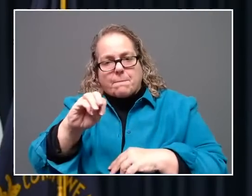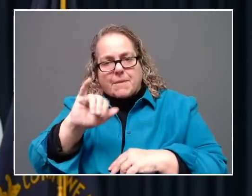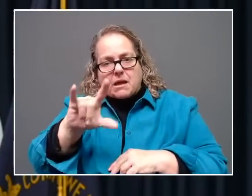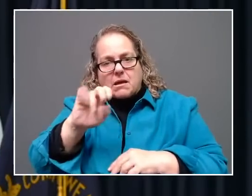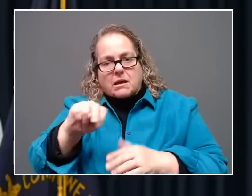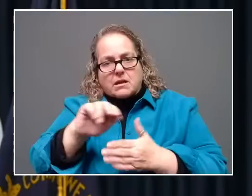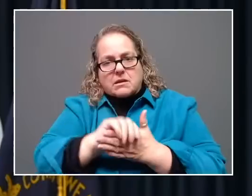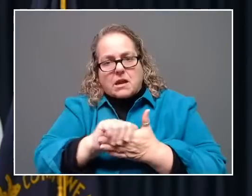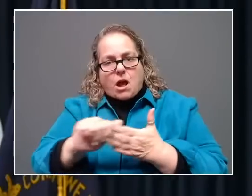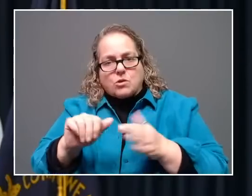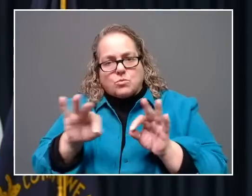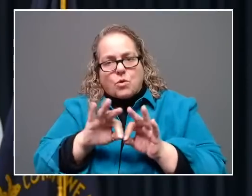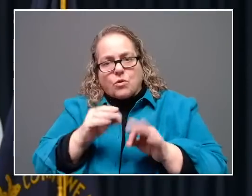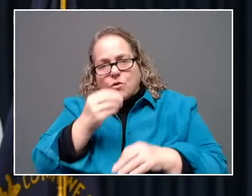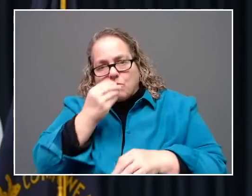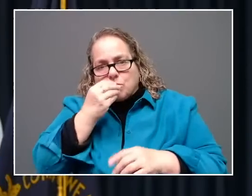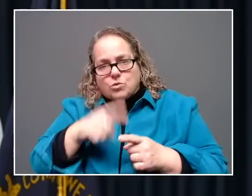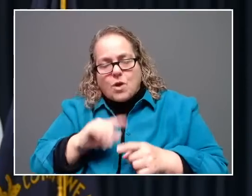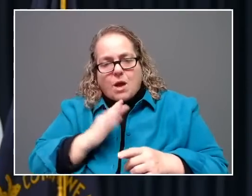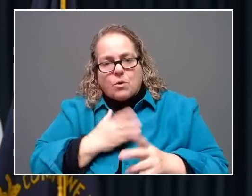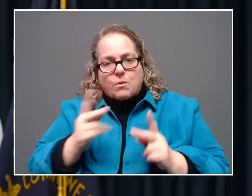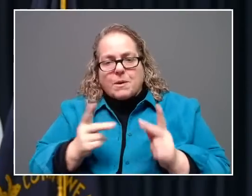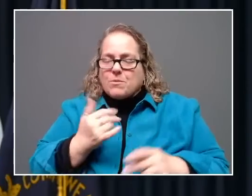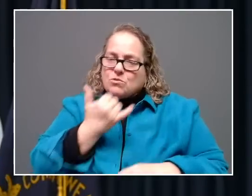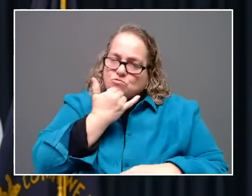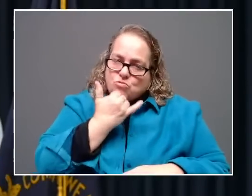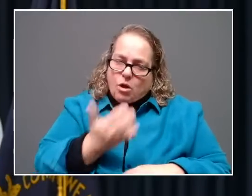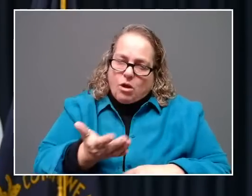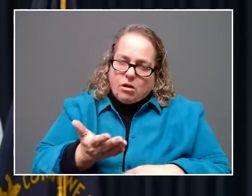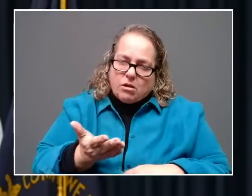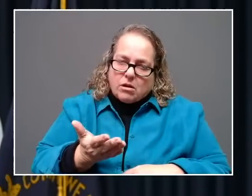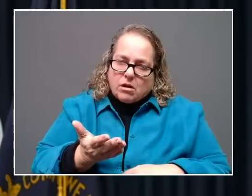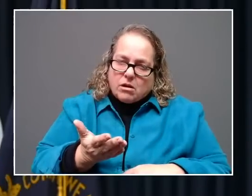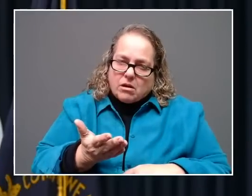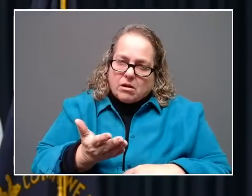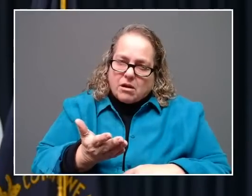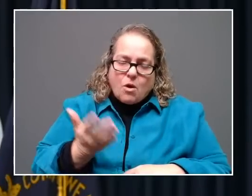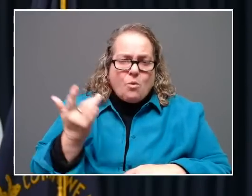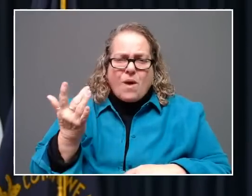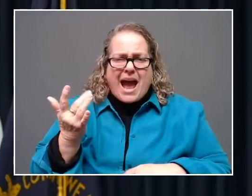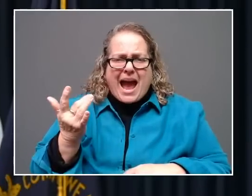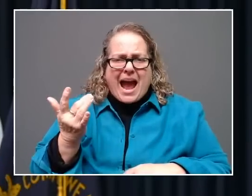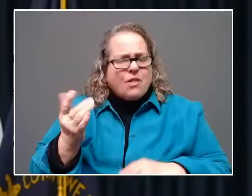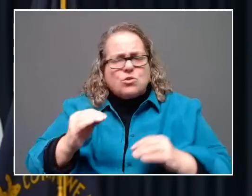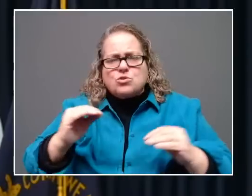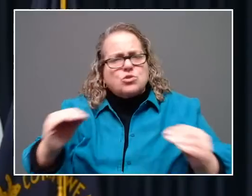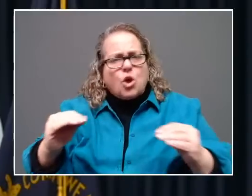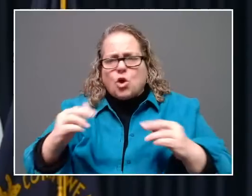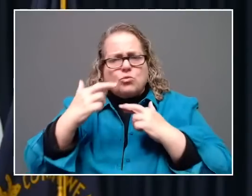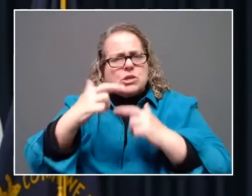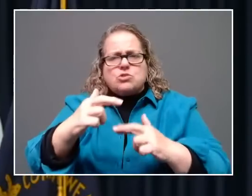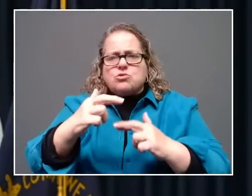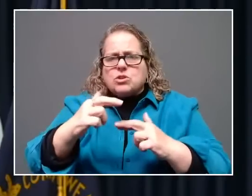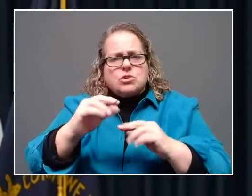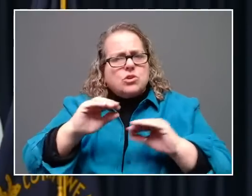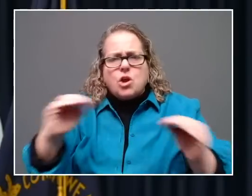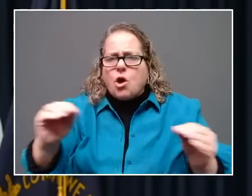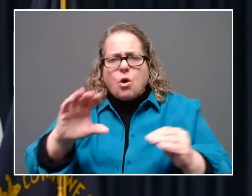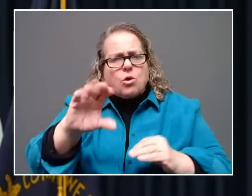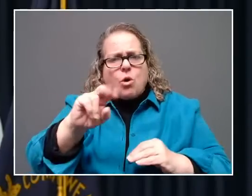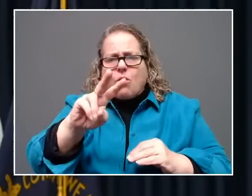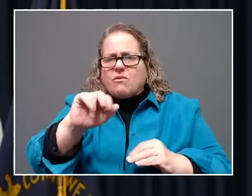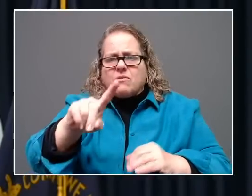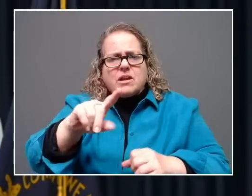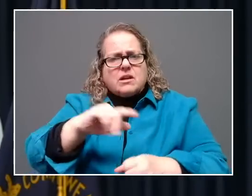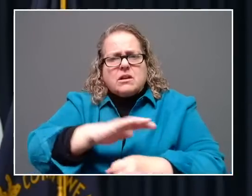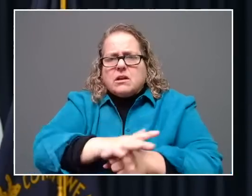people is wrong. And for what? There are no restrictions, no COVID restrictions in Kentucky,